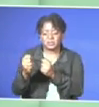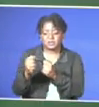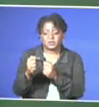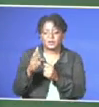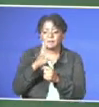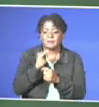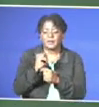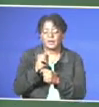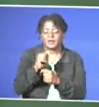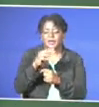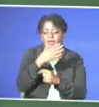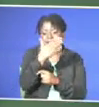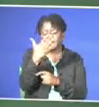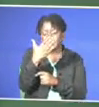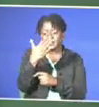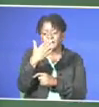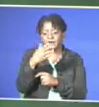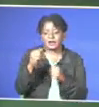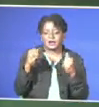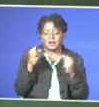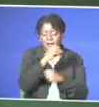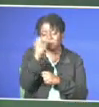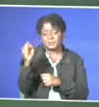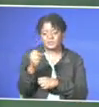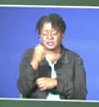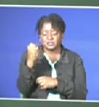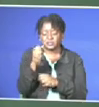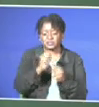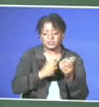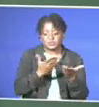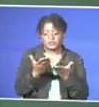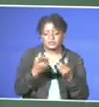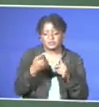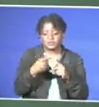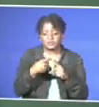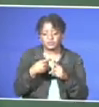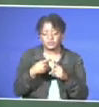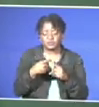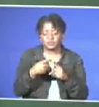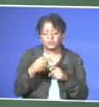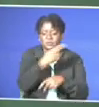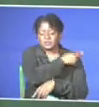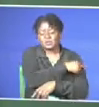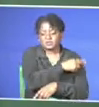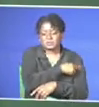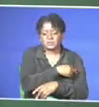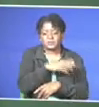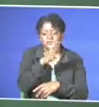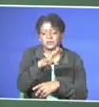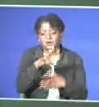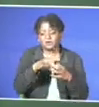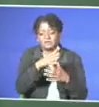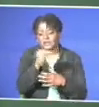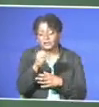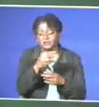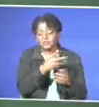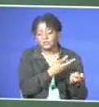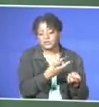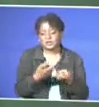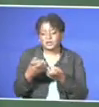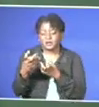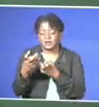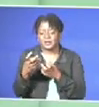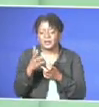emergency department, where they were assessed by a team of physicians and treated according to their needs. 4 of them were transported by